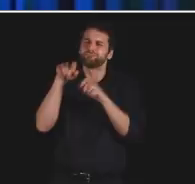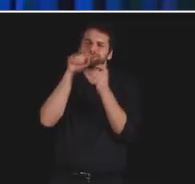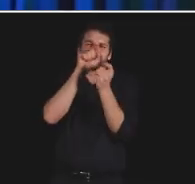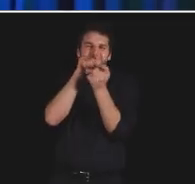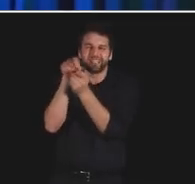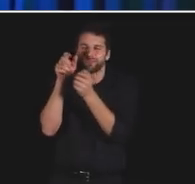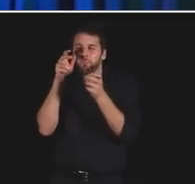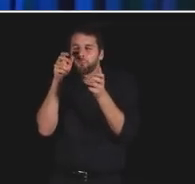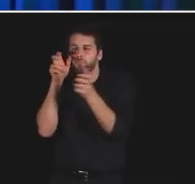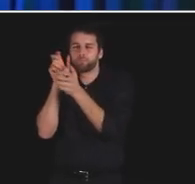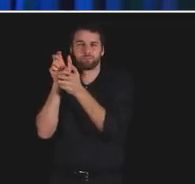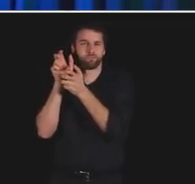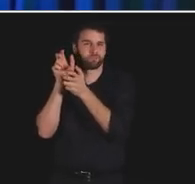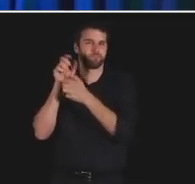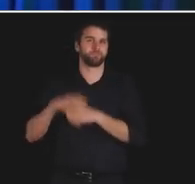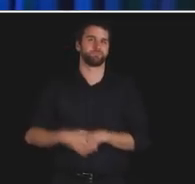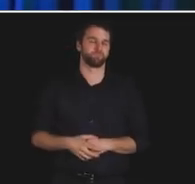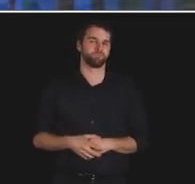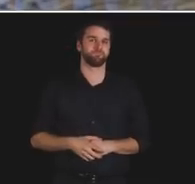obvious stuff.